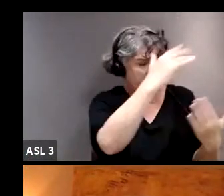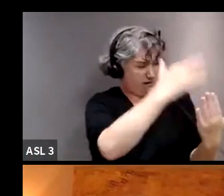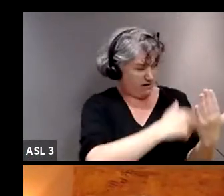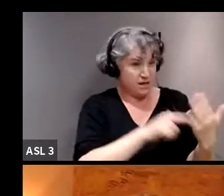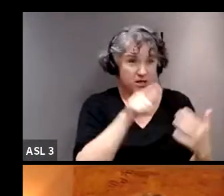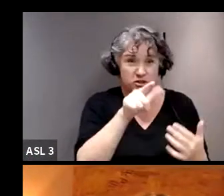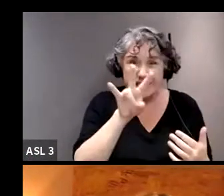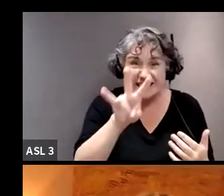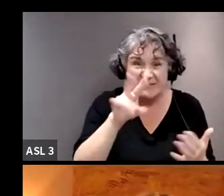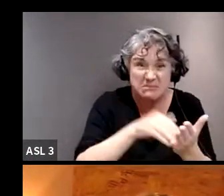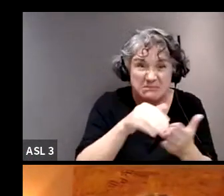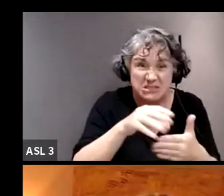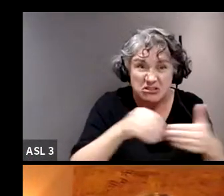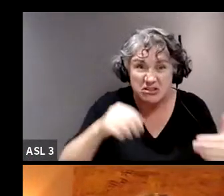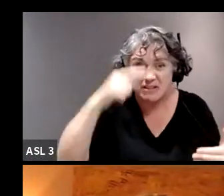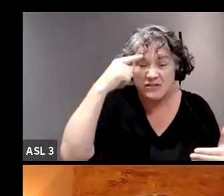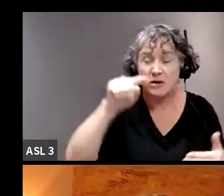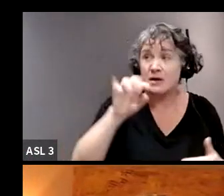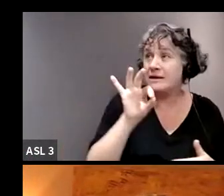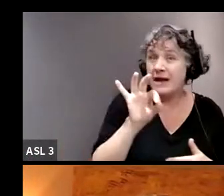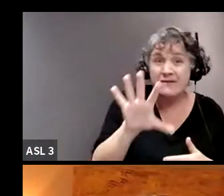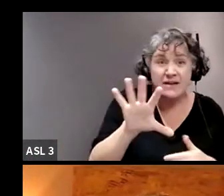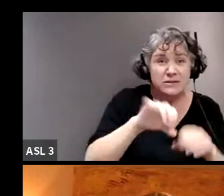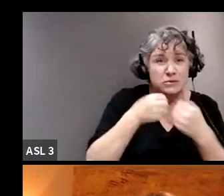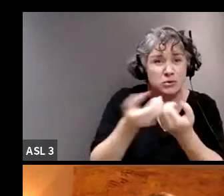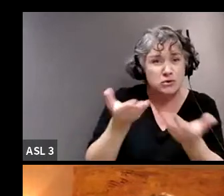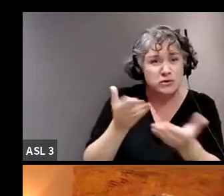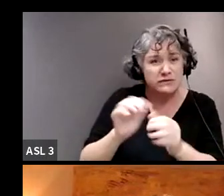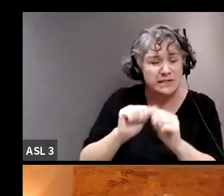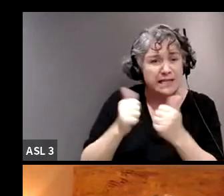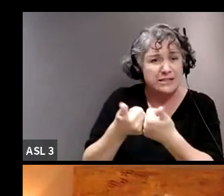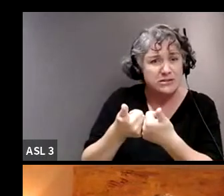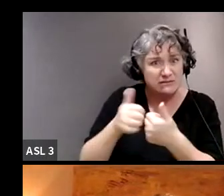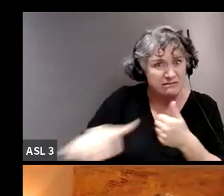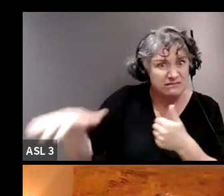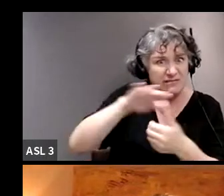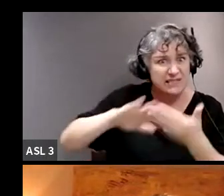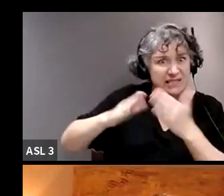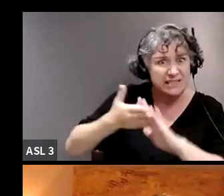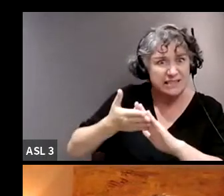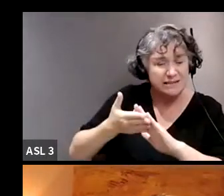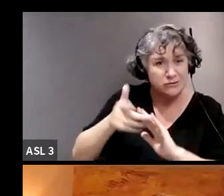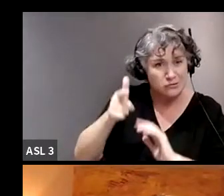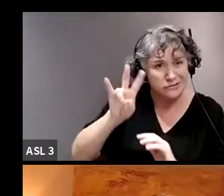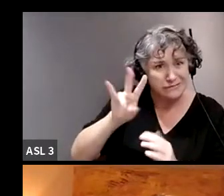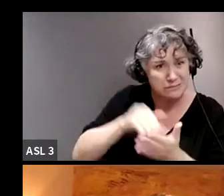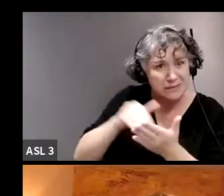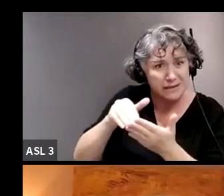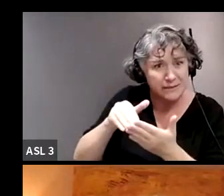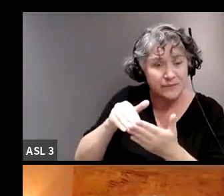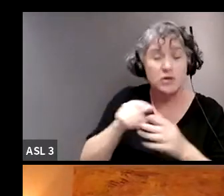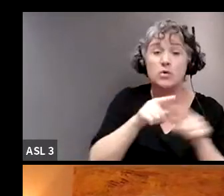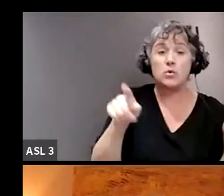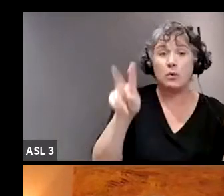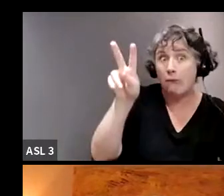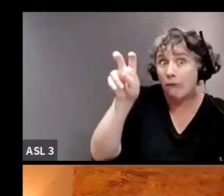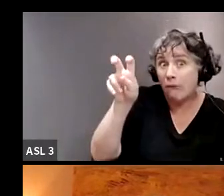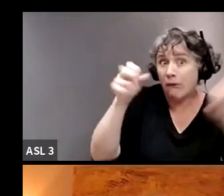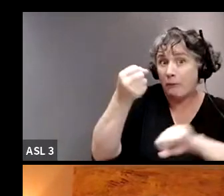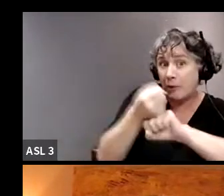million dollars for the 95 social service agencies in our city many of the ones who you all claim to support so much